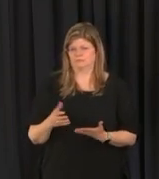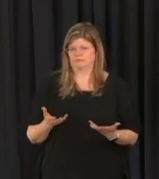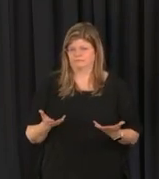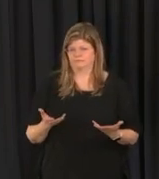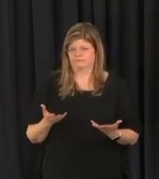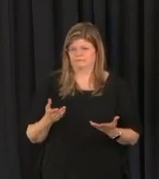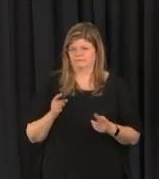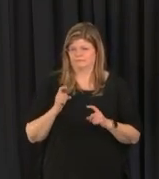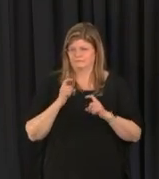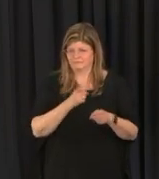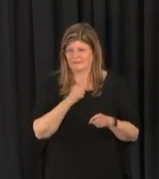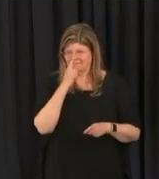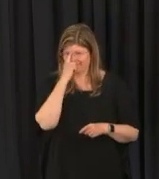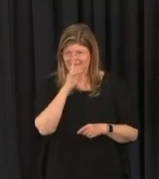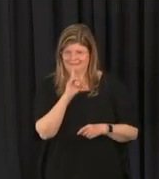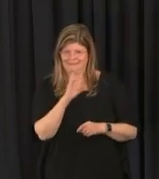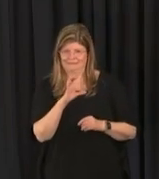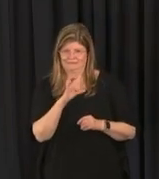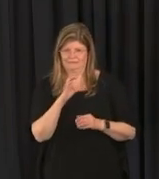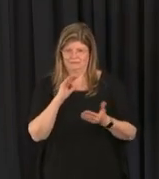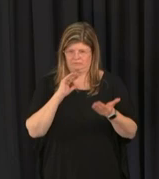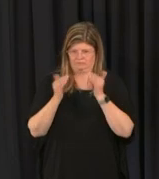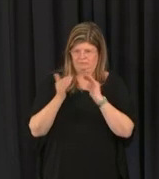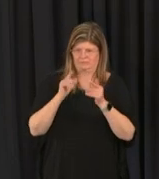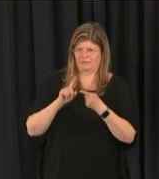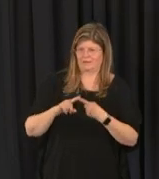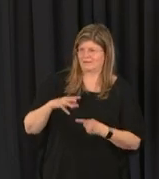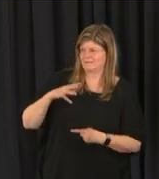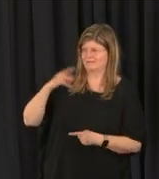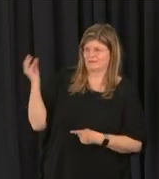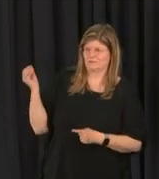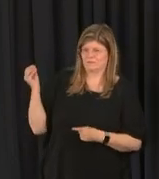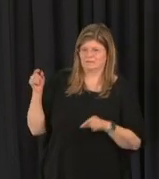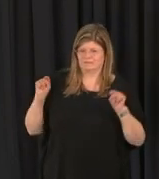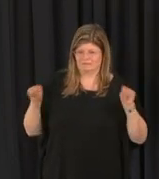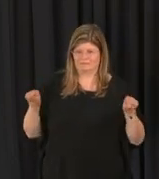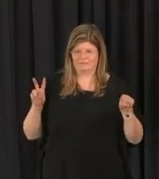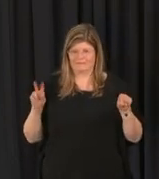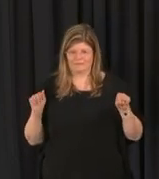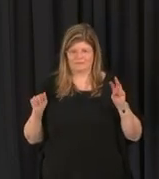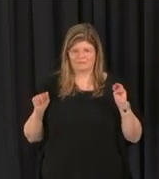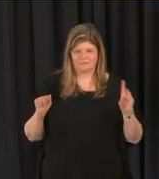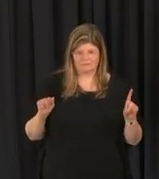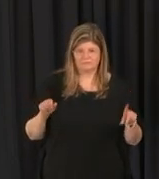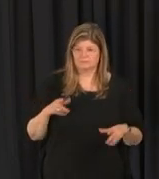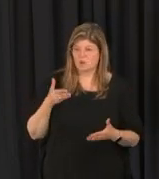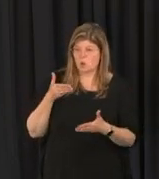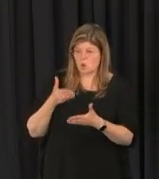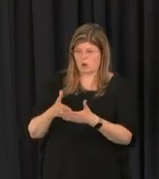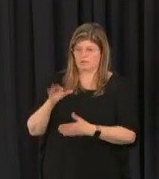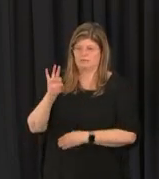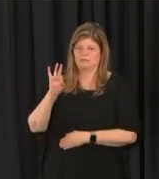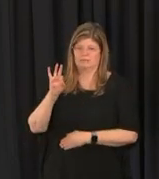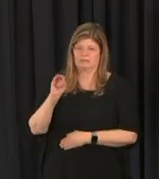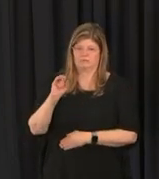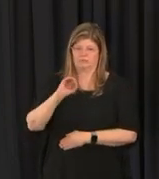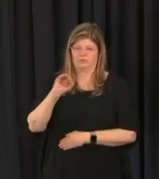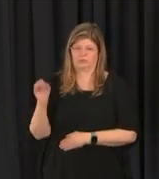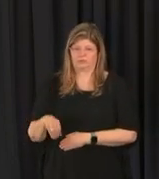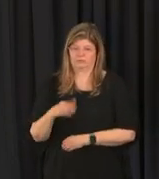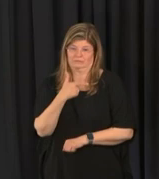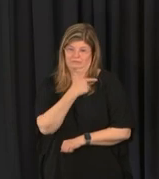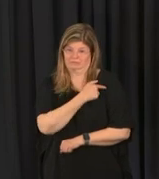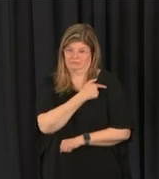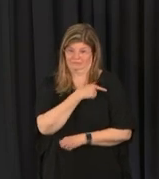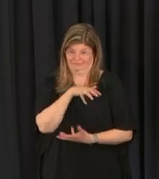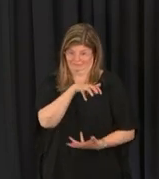reserved specifically for DC residents versus out-of-state residents? So that answer is close to 90% of the vaccine that